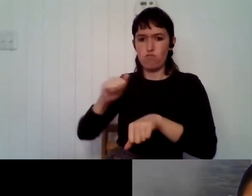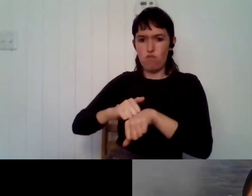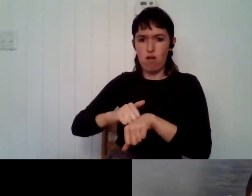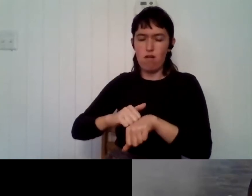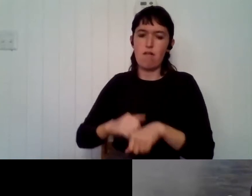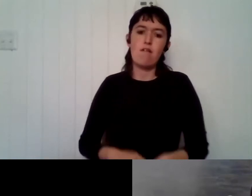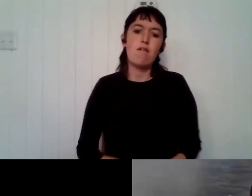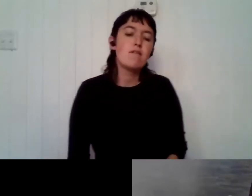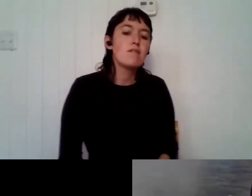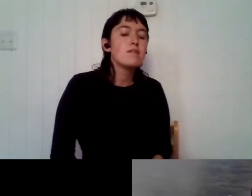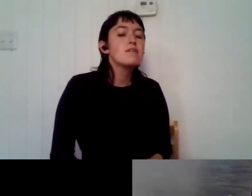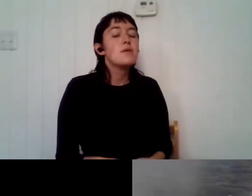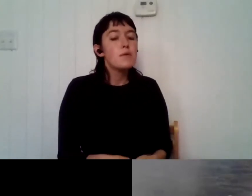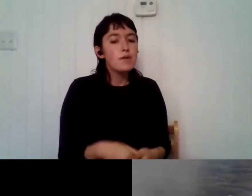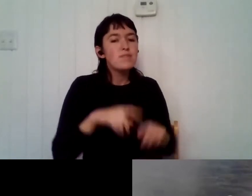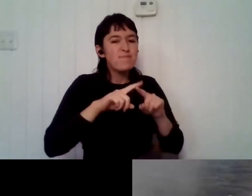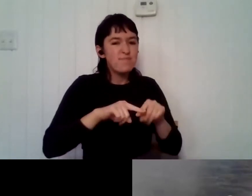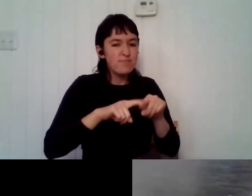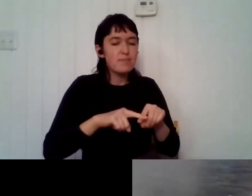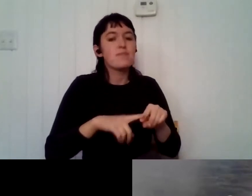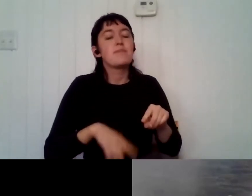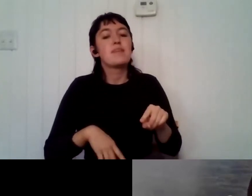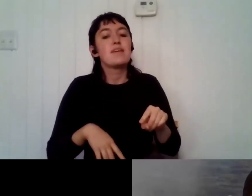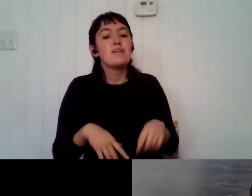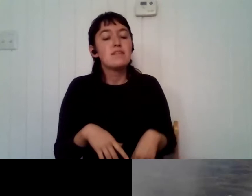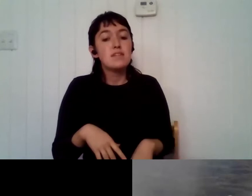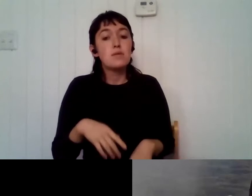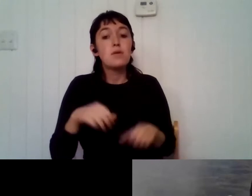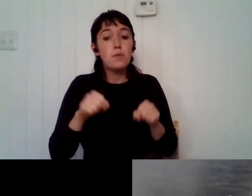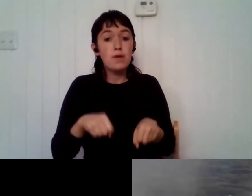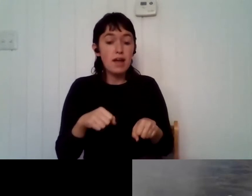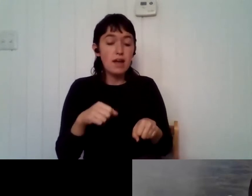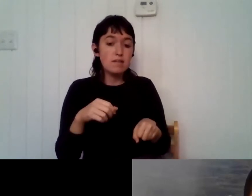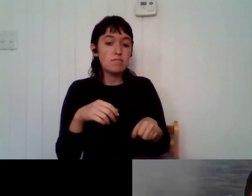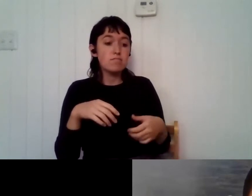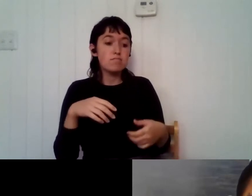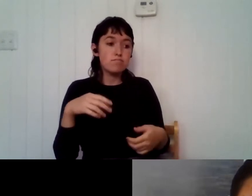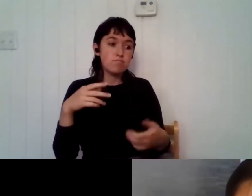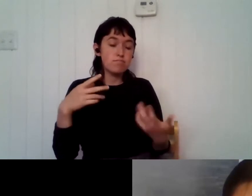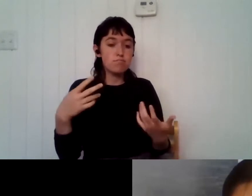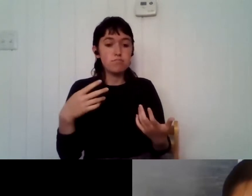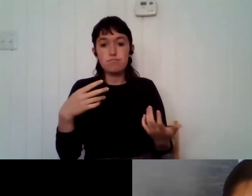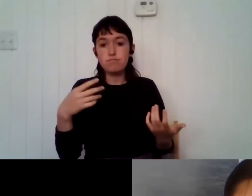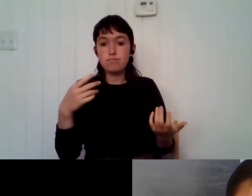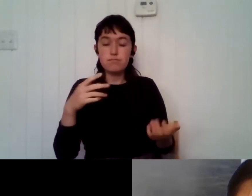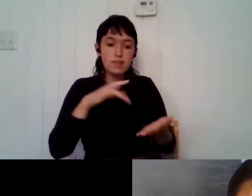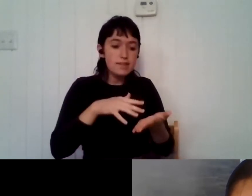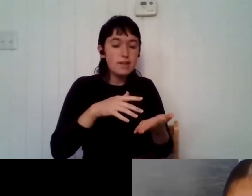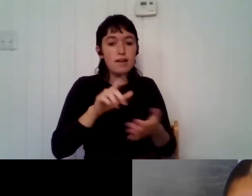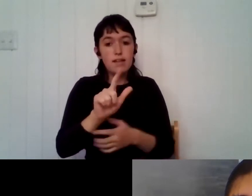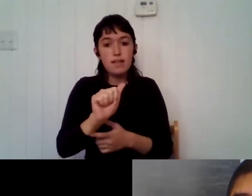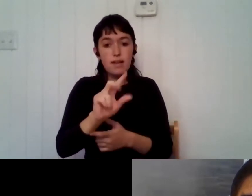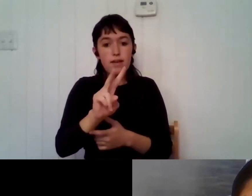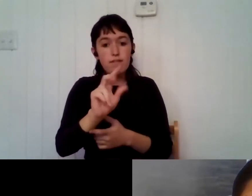it is, but usually you can go back to lava that has been erupted from volcanoes in the